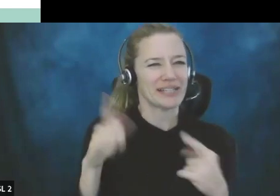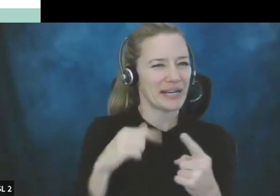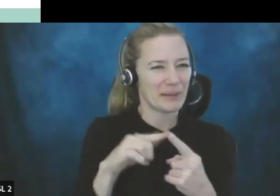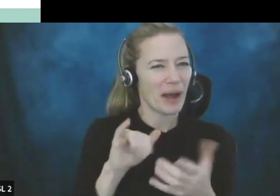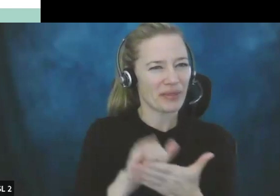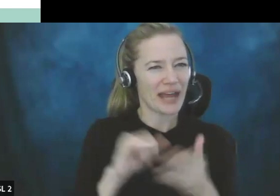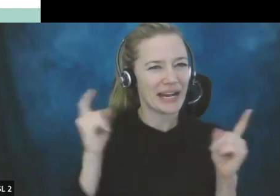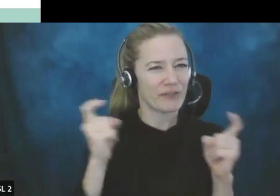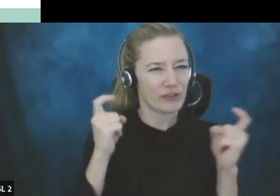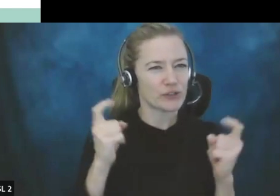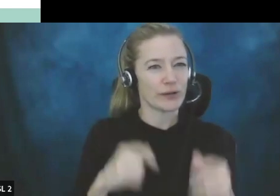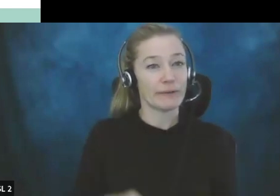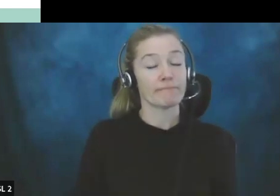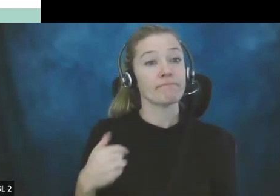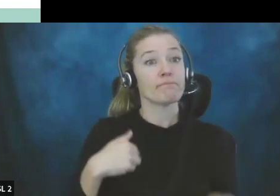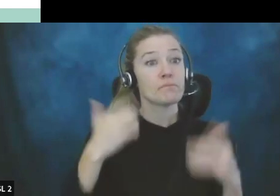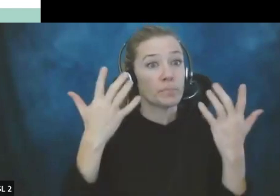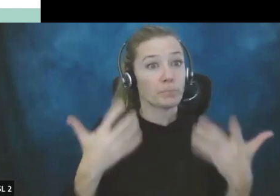And that is it for me.